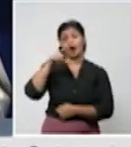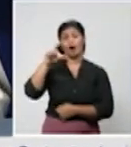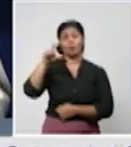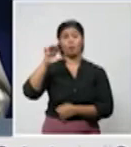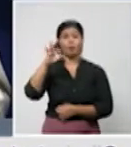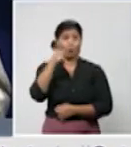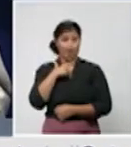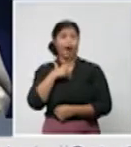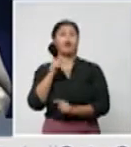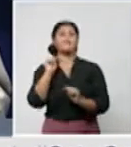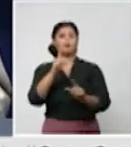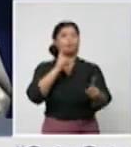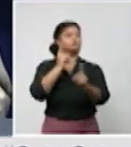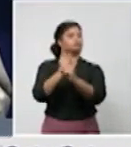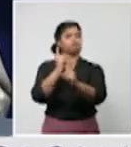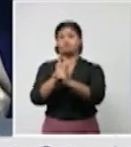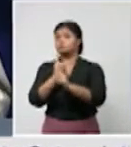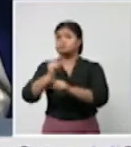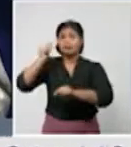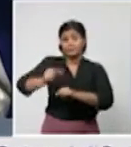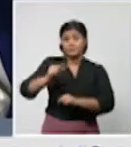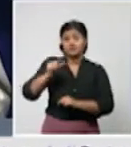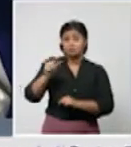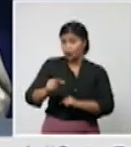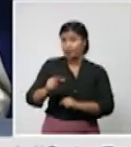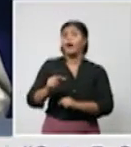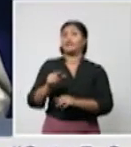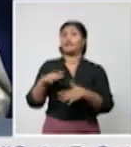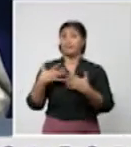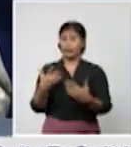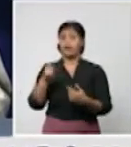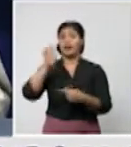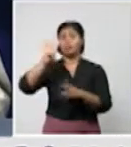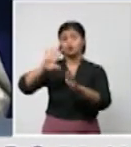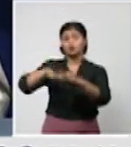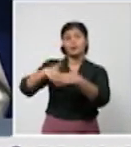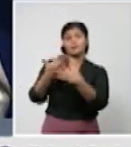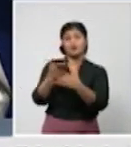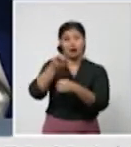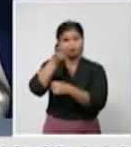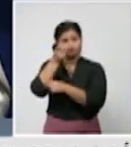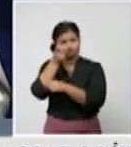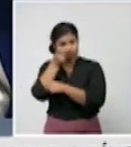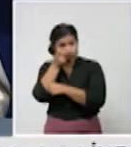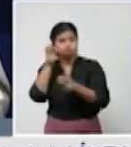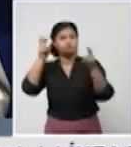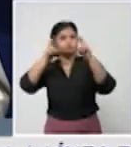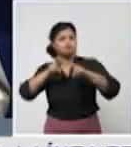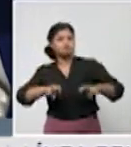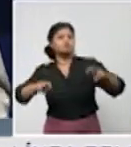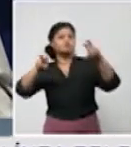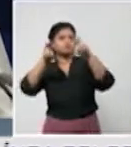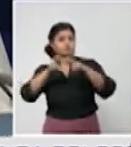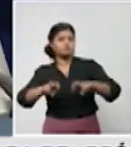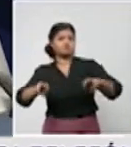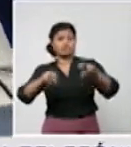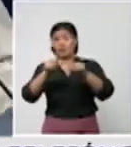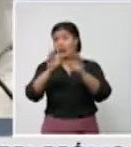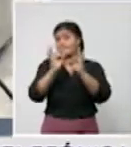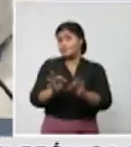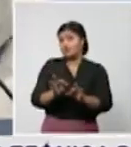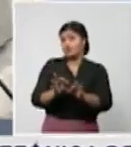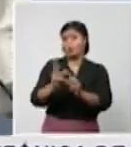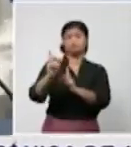Cubas, 282. At Villa Claras, 250. At the Genetic Engineering and Biotechnology Center,